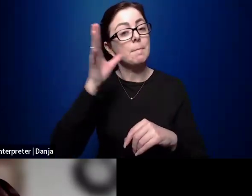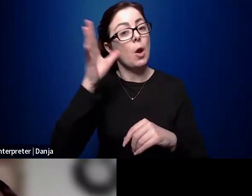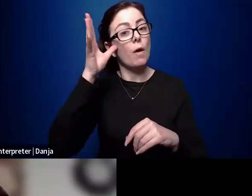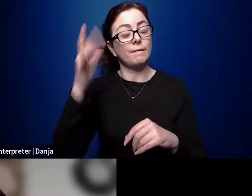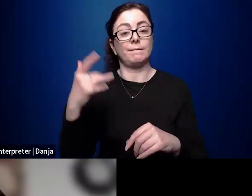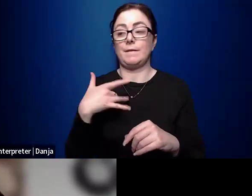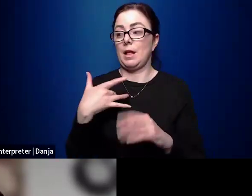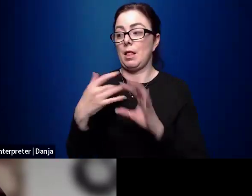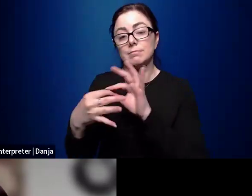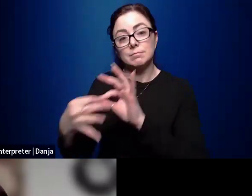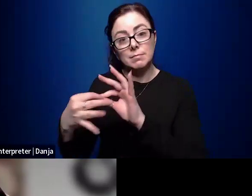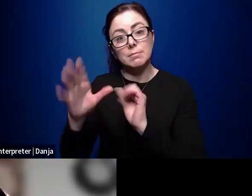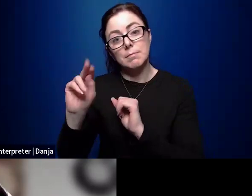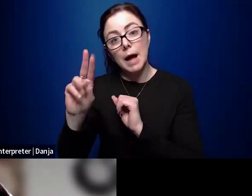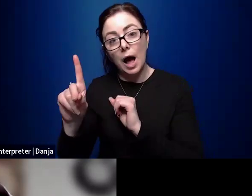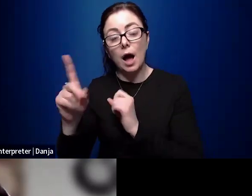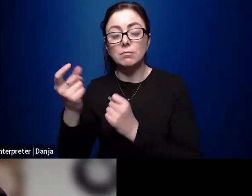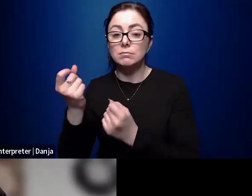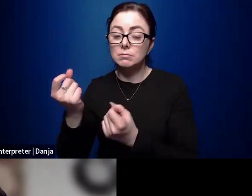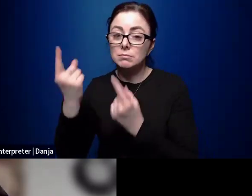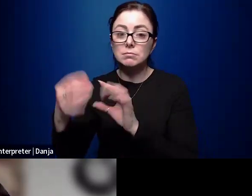with them too. And yeah.